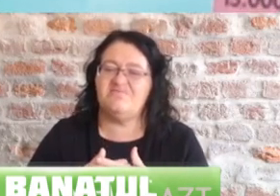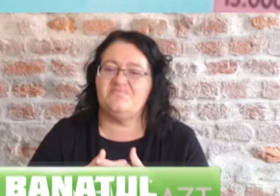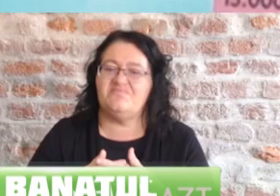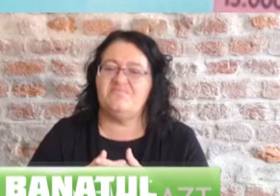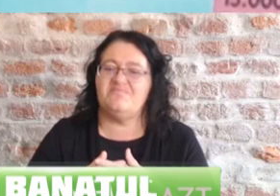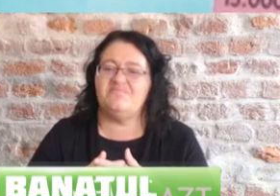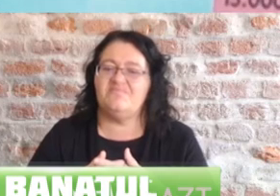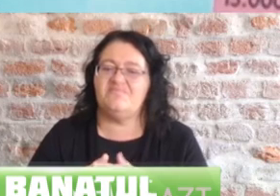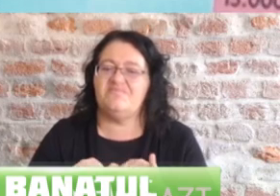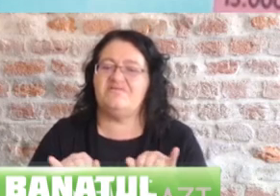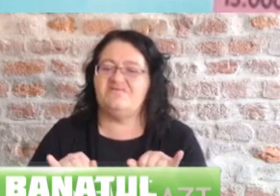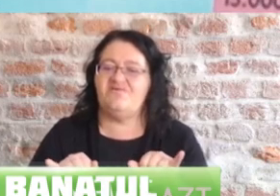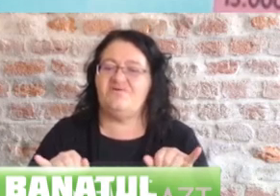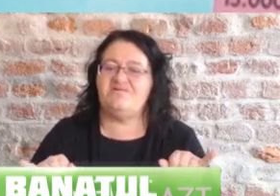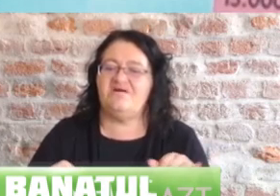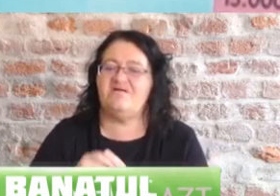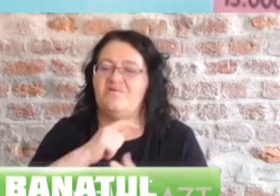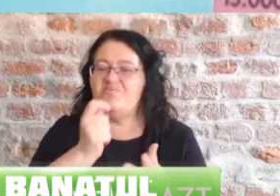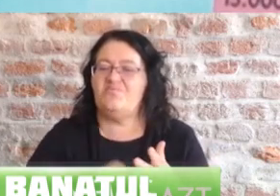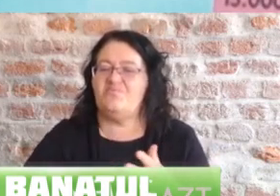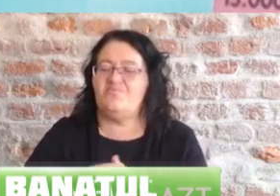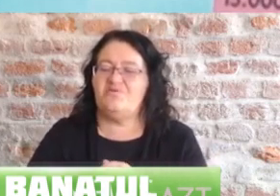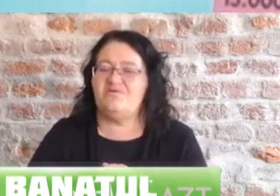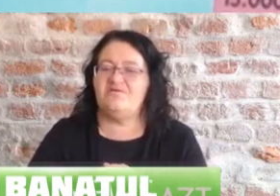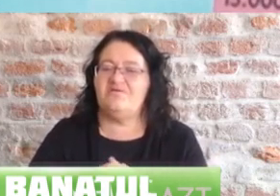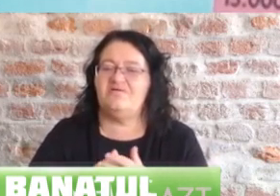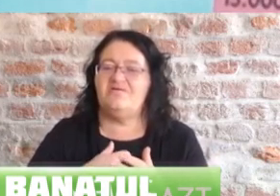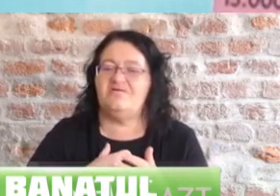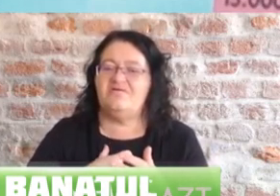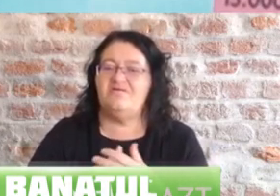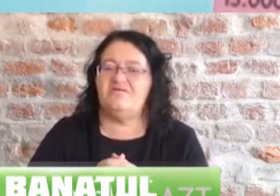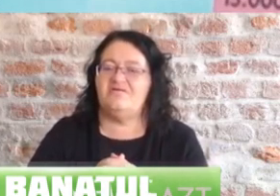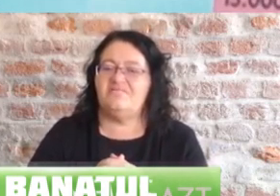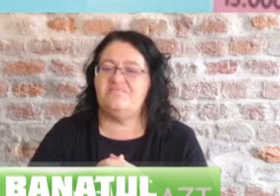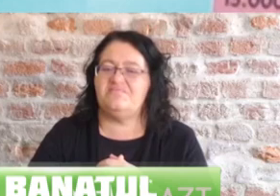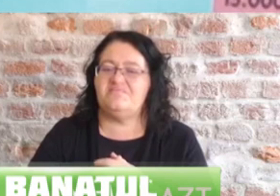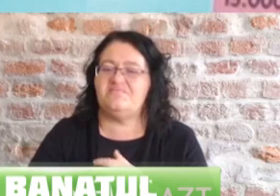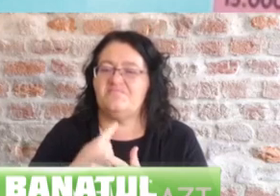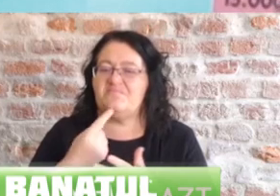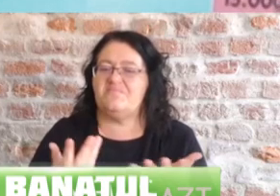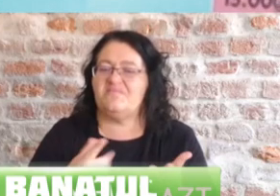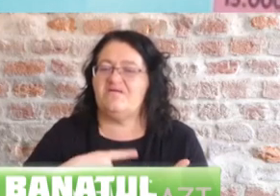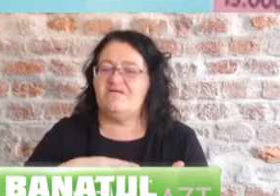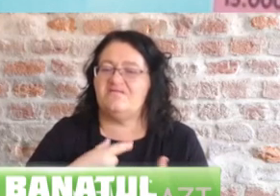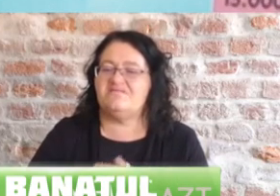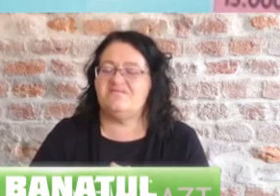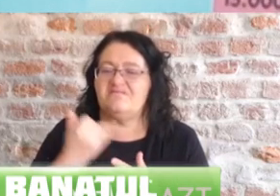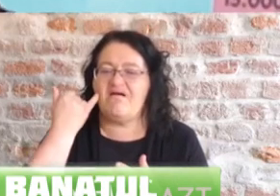further development of the project, which does not compromise the concept and integrity of the